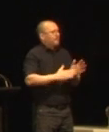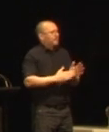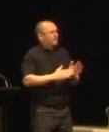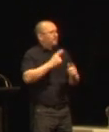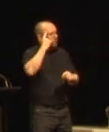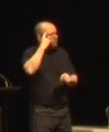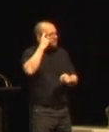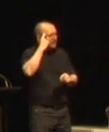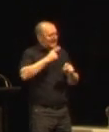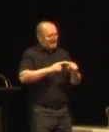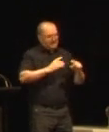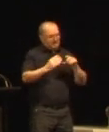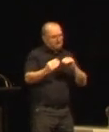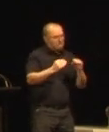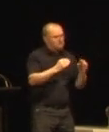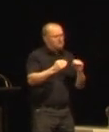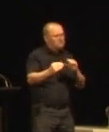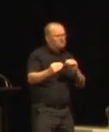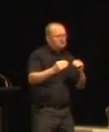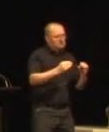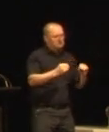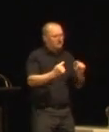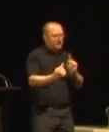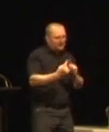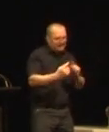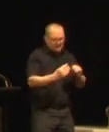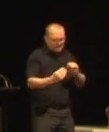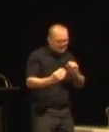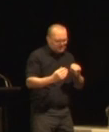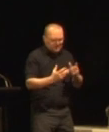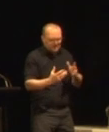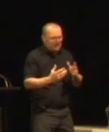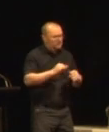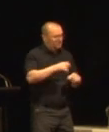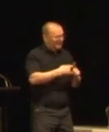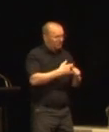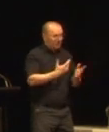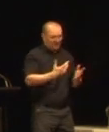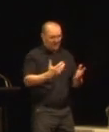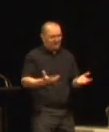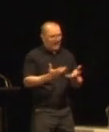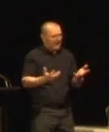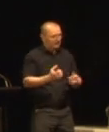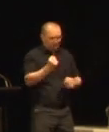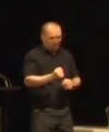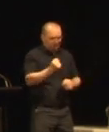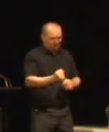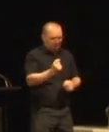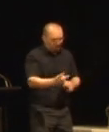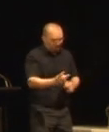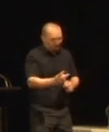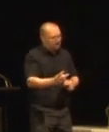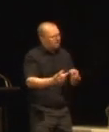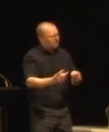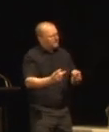he converses with Sophia. They meet, and he's Jimmy Kimmel, and then they play, which is interesting.